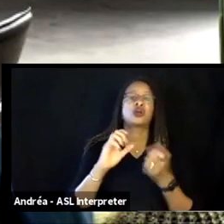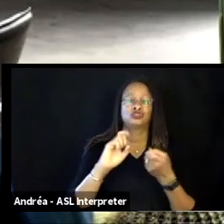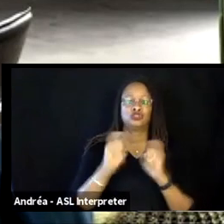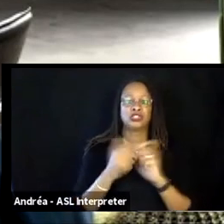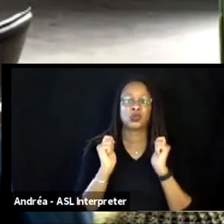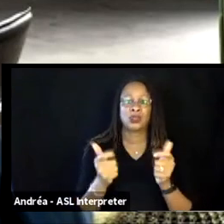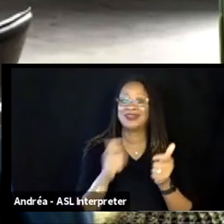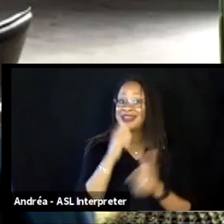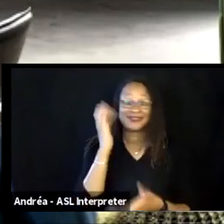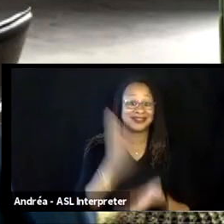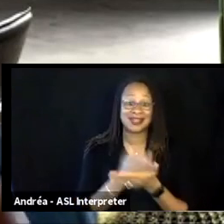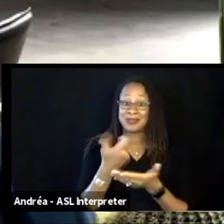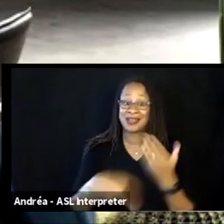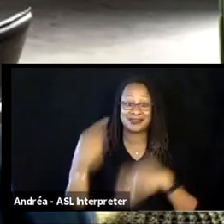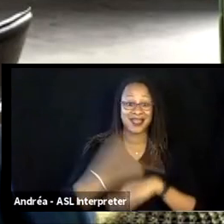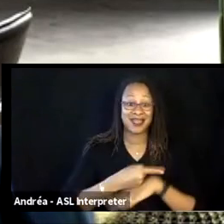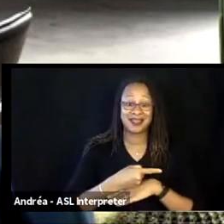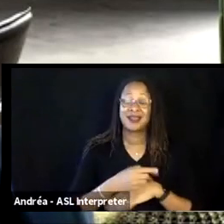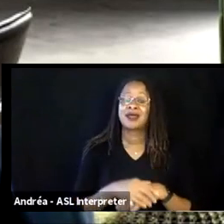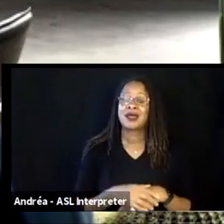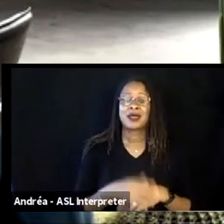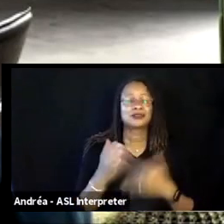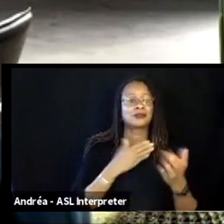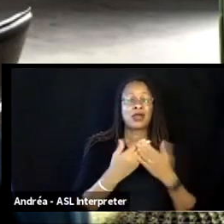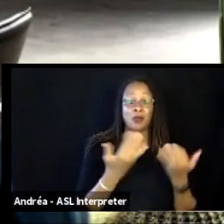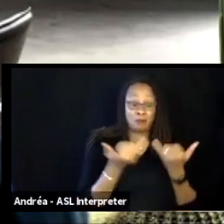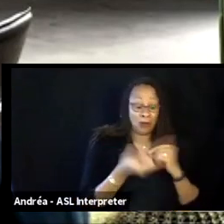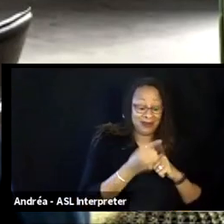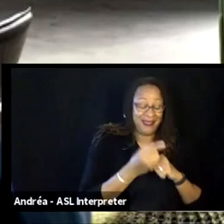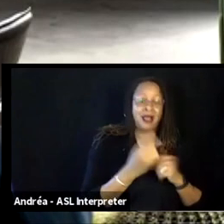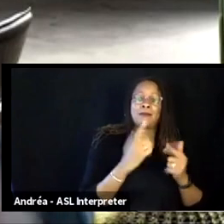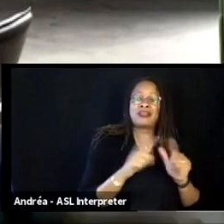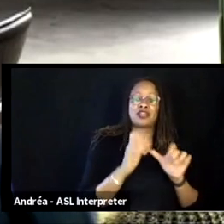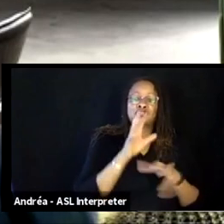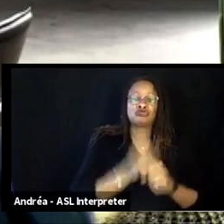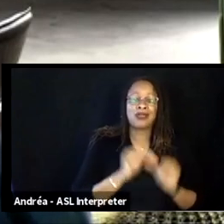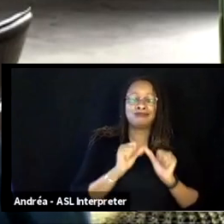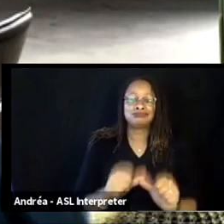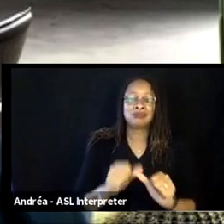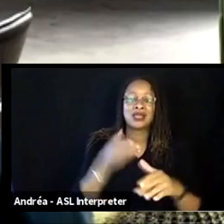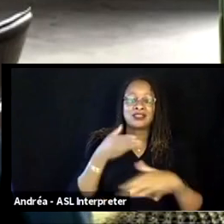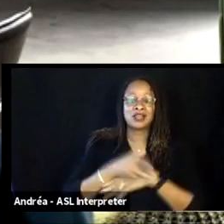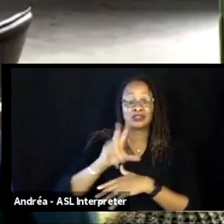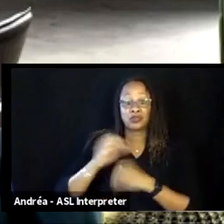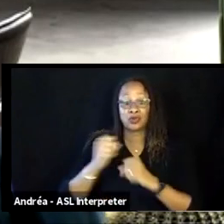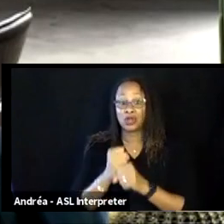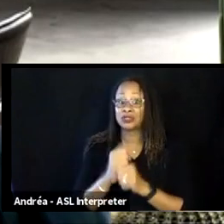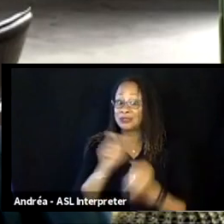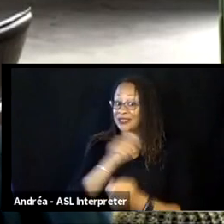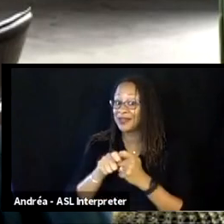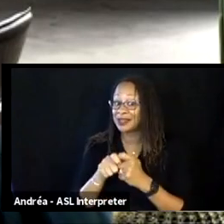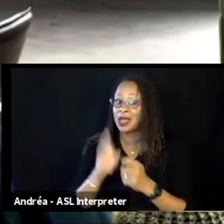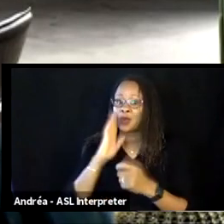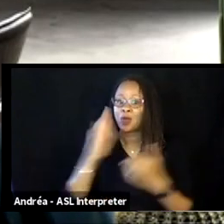anytime soon. So regardless of our moment in time, the trend remains that over the next 30 years in particular, we'll